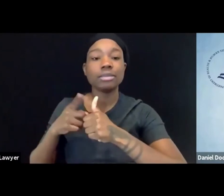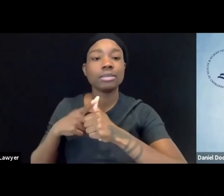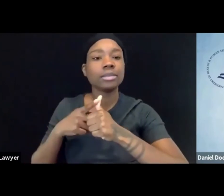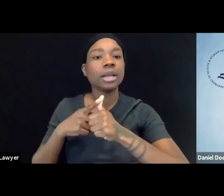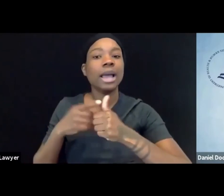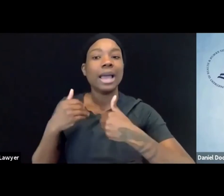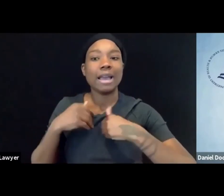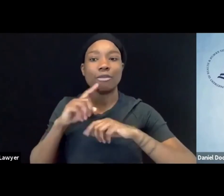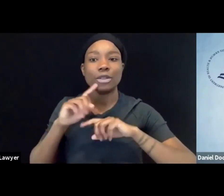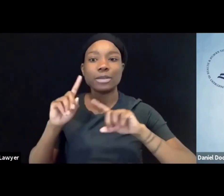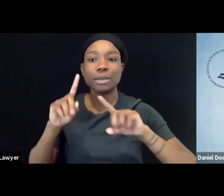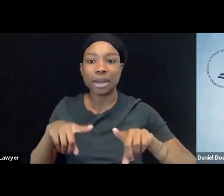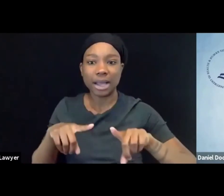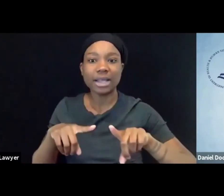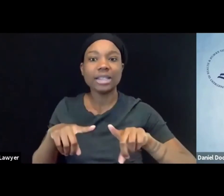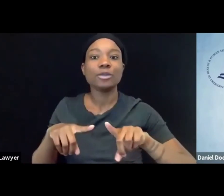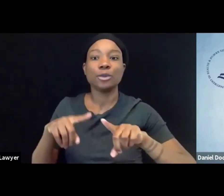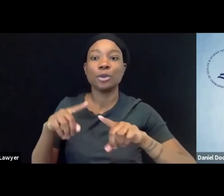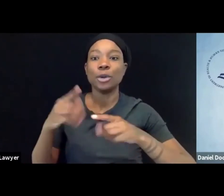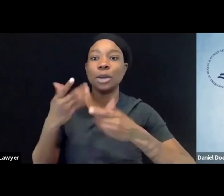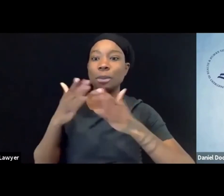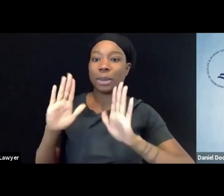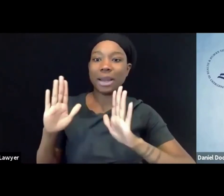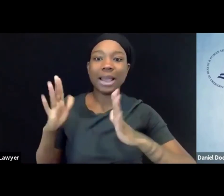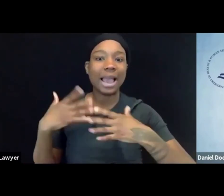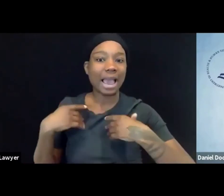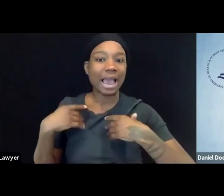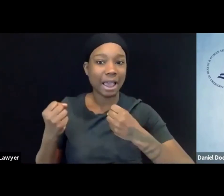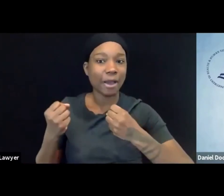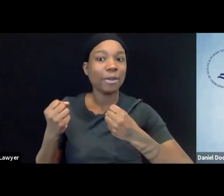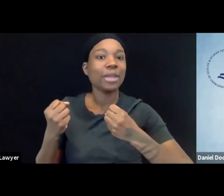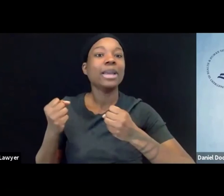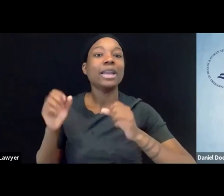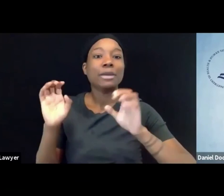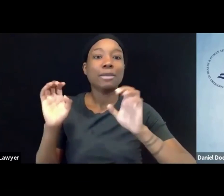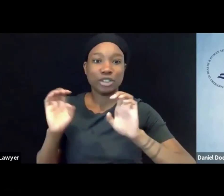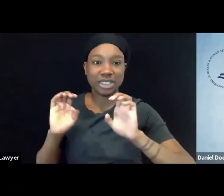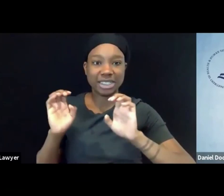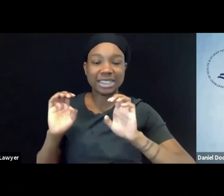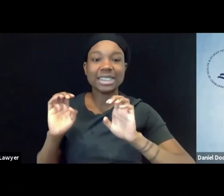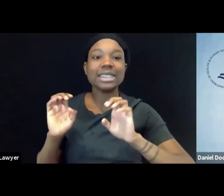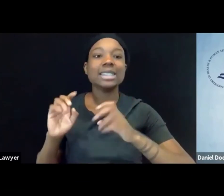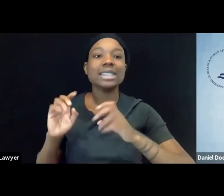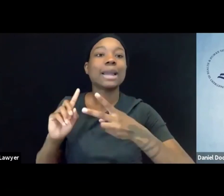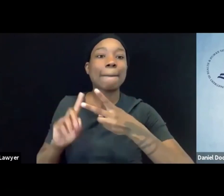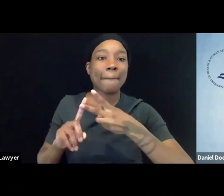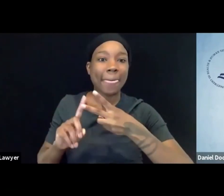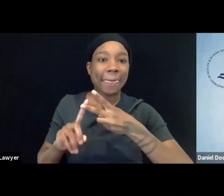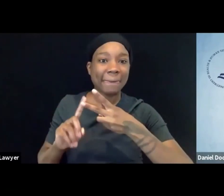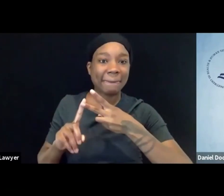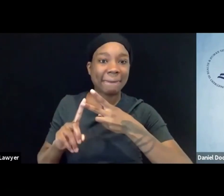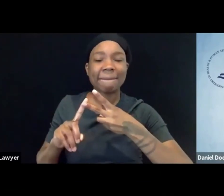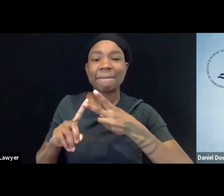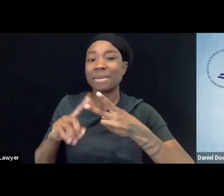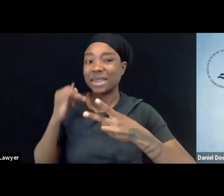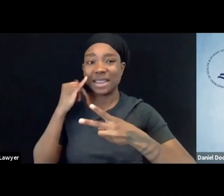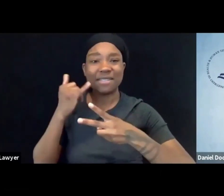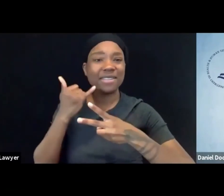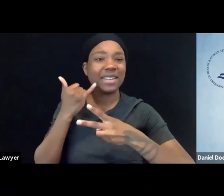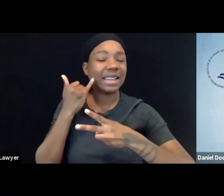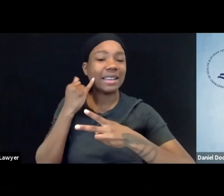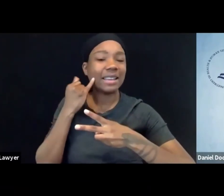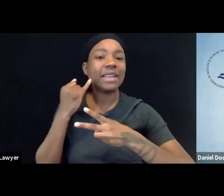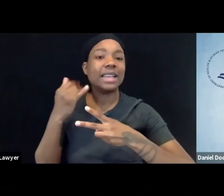health emergencies caused by chemical, biological, radiological, nuclear events, or natural disasters.